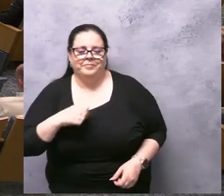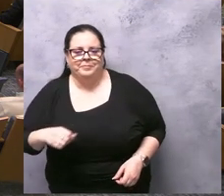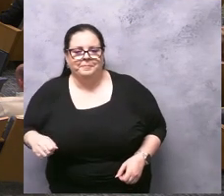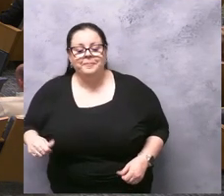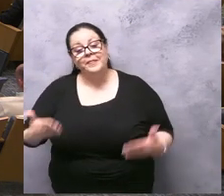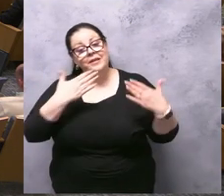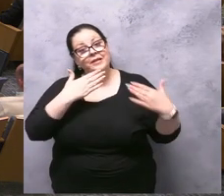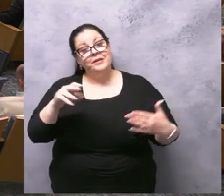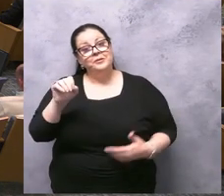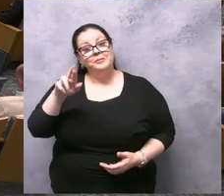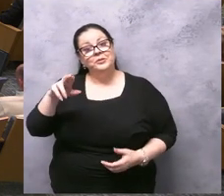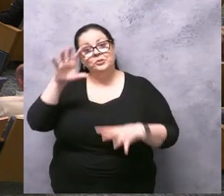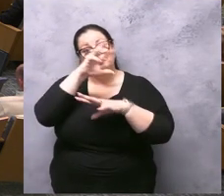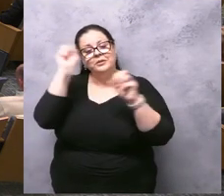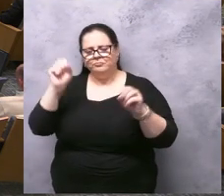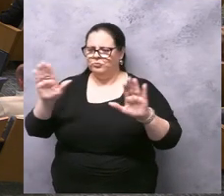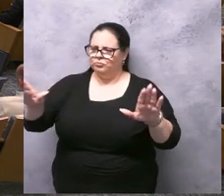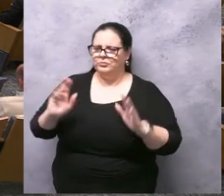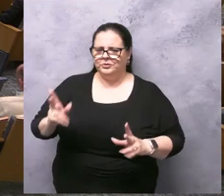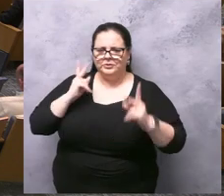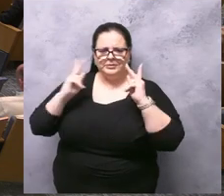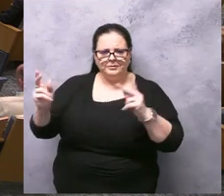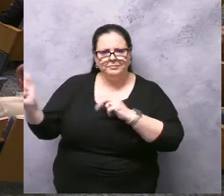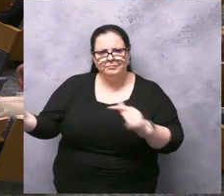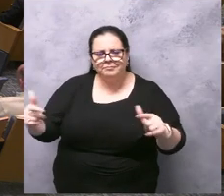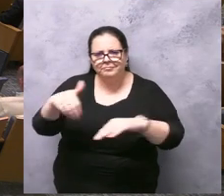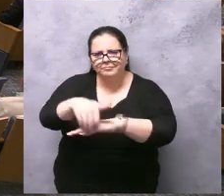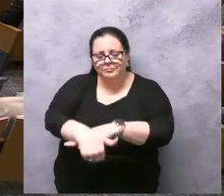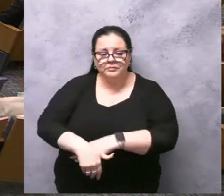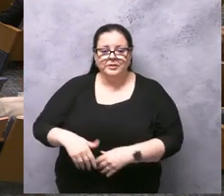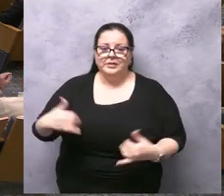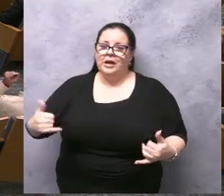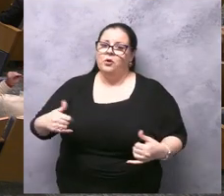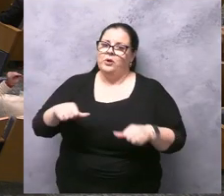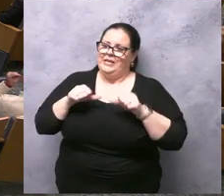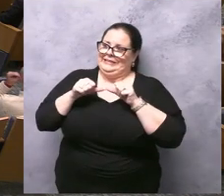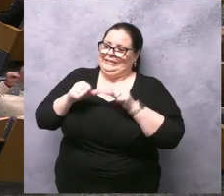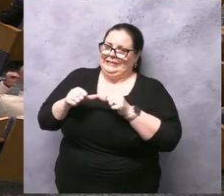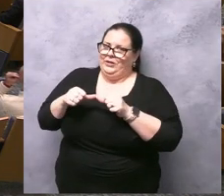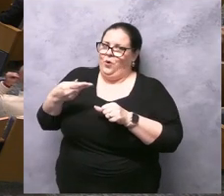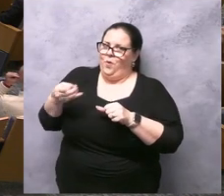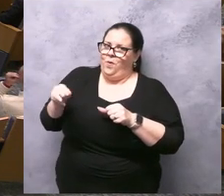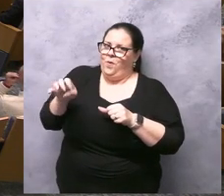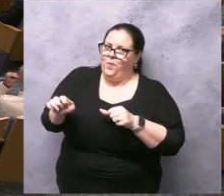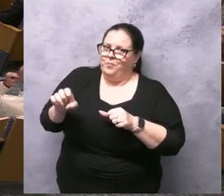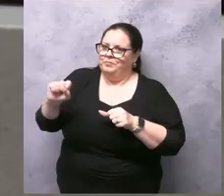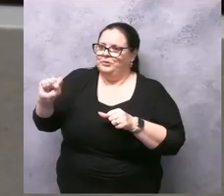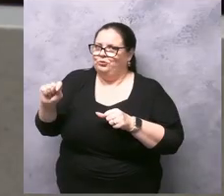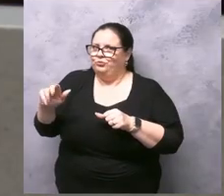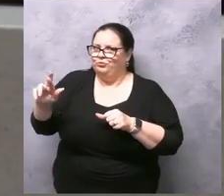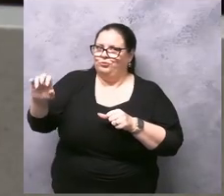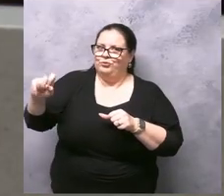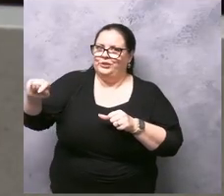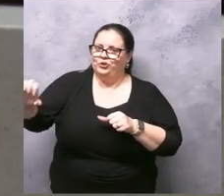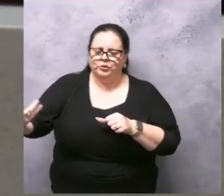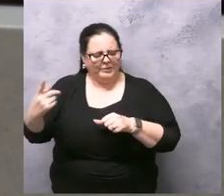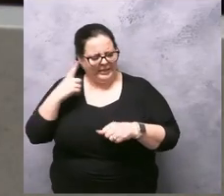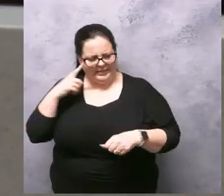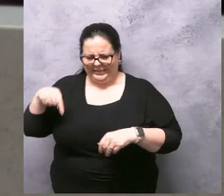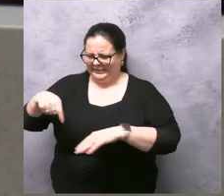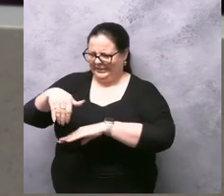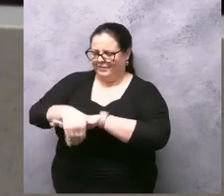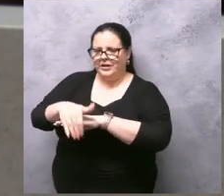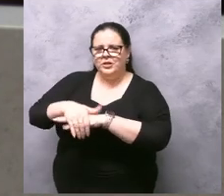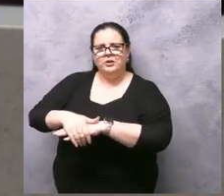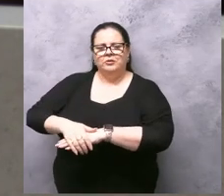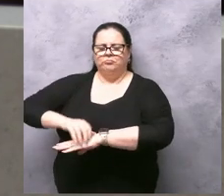Thank you, Mr. President. So it's great to see everyone this evening as we're in the home stretch to finish up the school year. I think we set a record this evening for